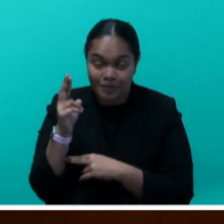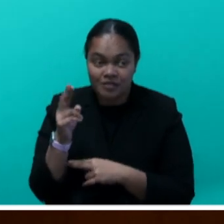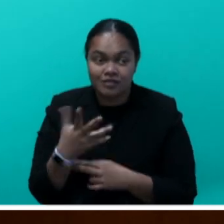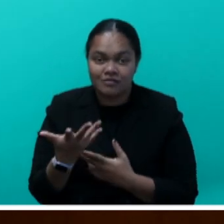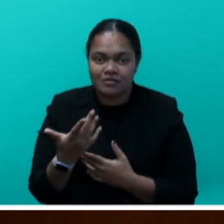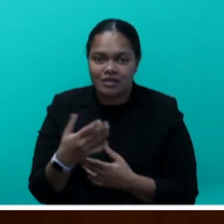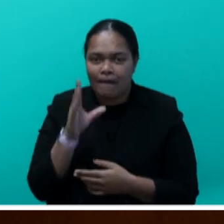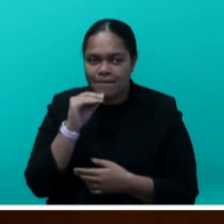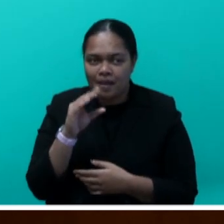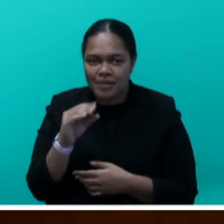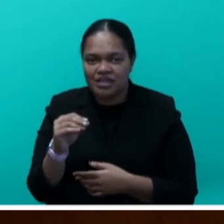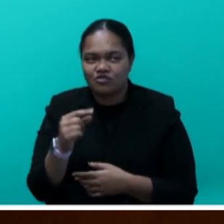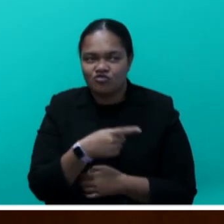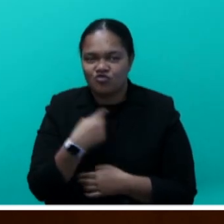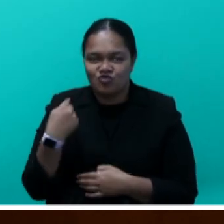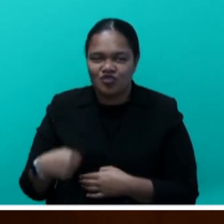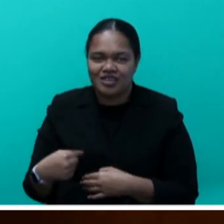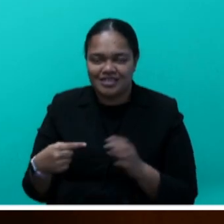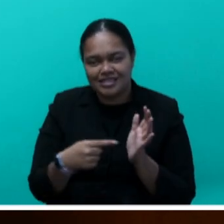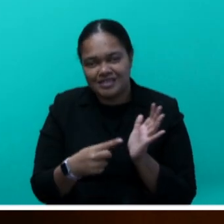spoke on Chinese TV.